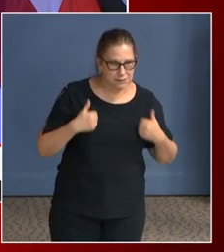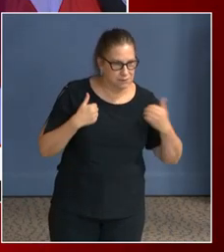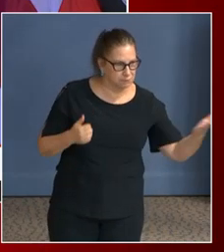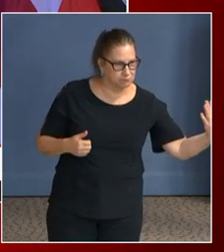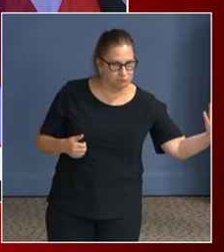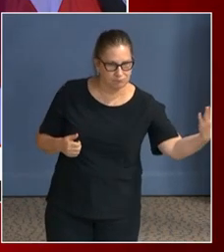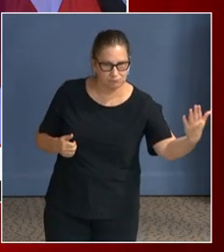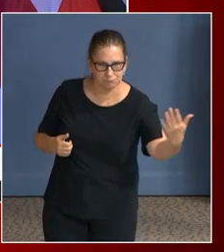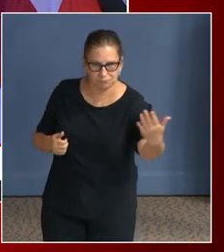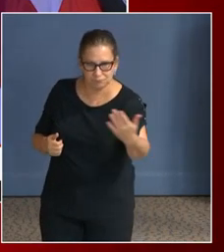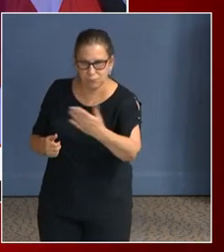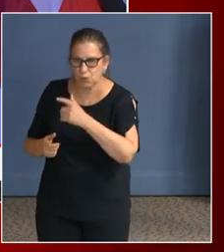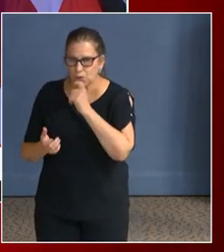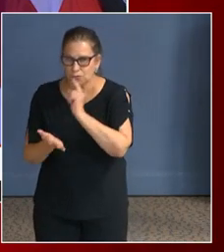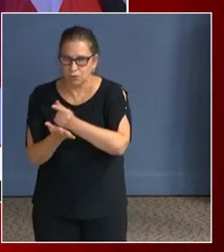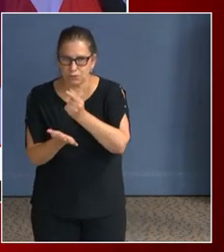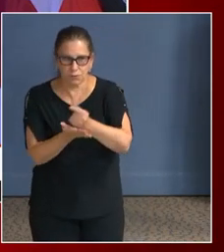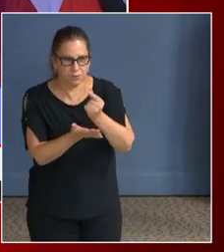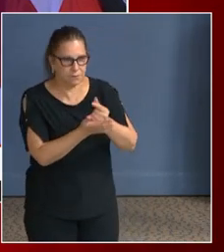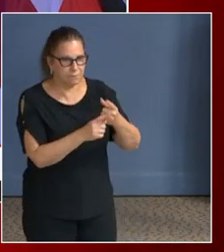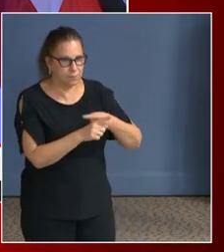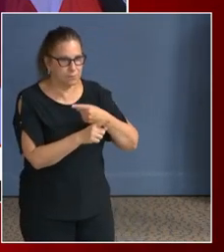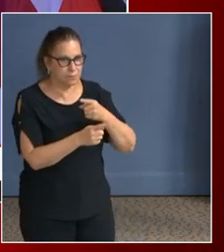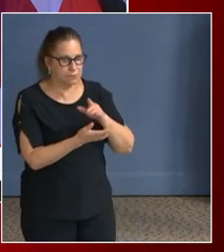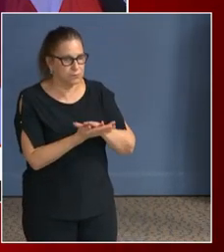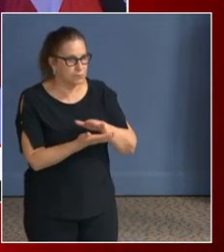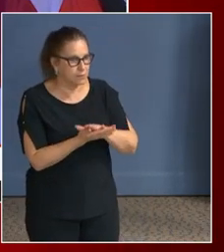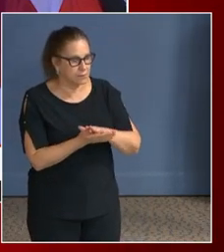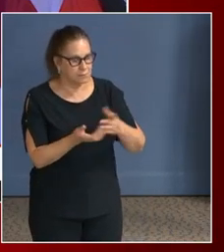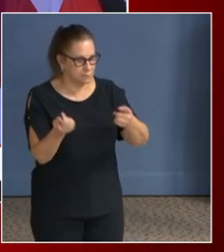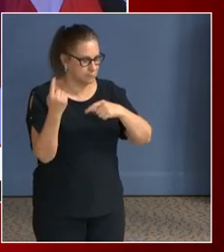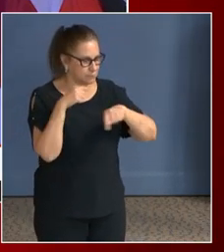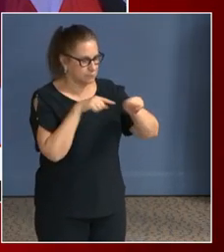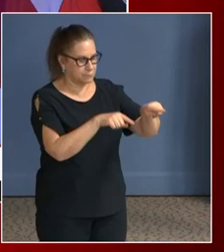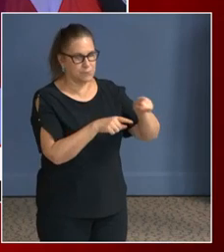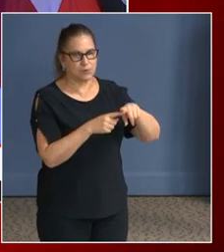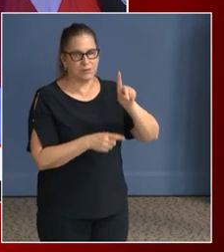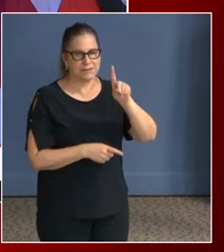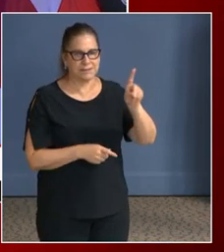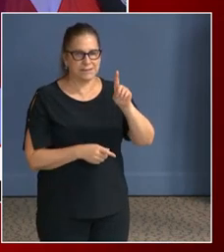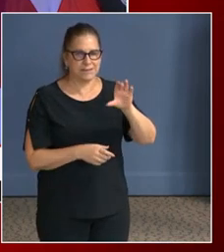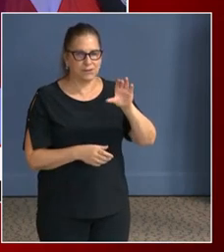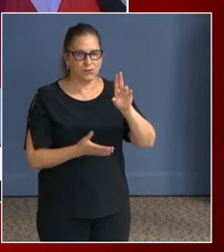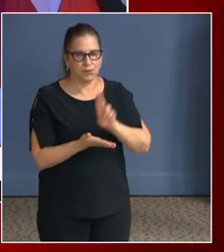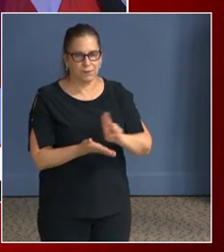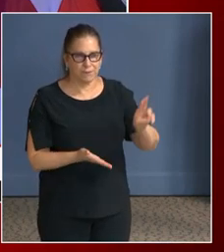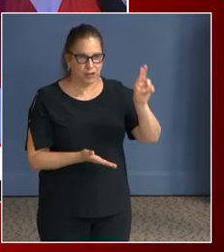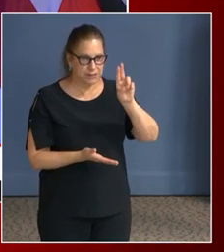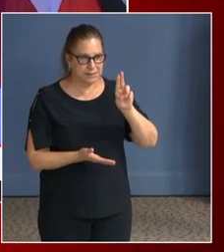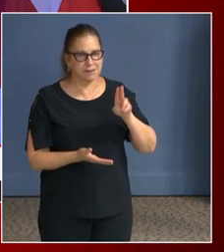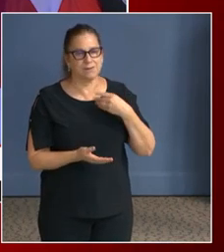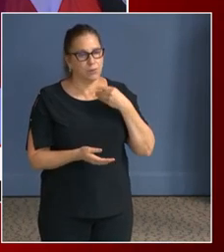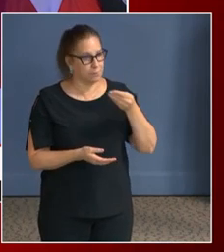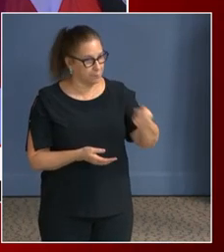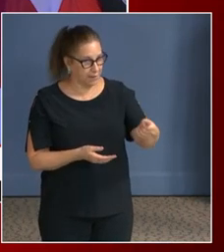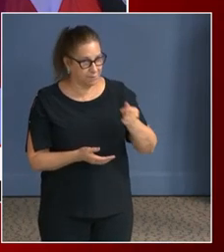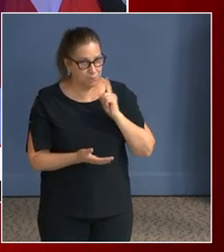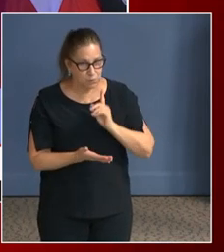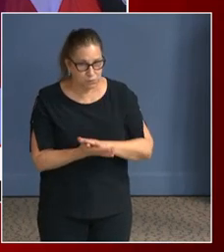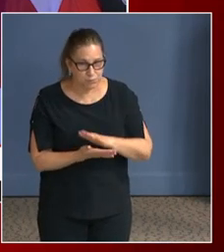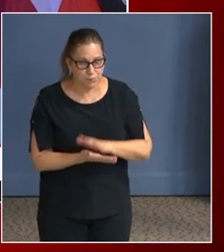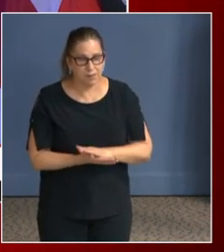send them to the University of the District of Columbia, pay them while they're going to school as civilian members of